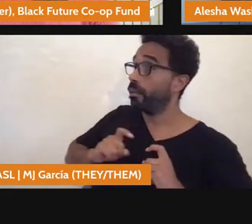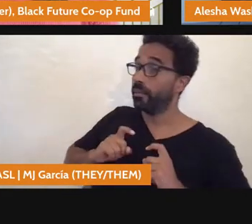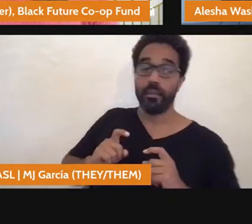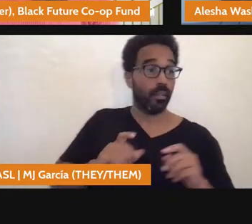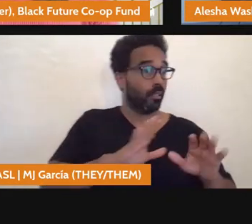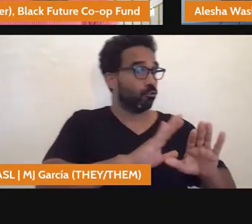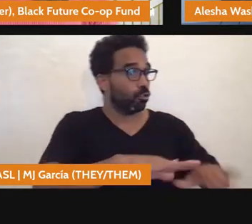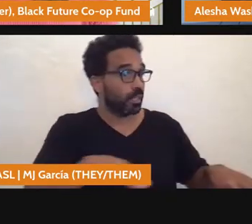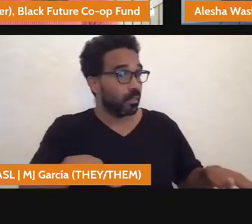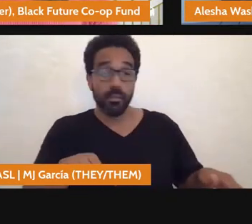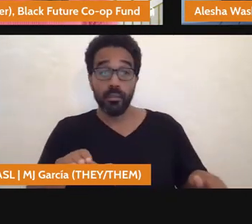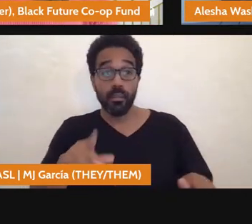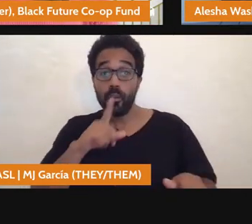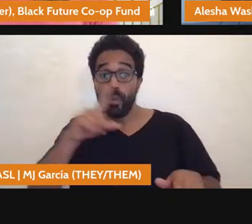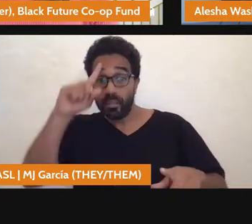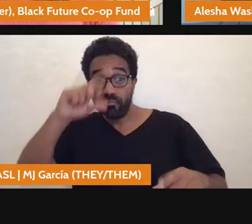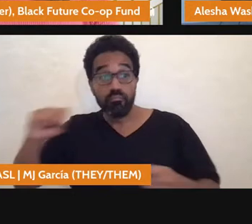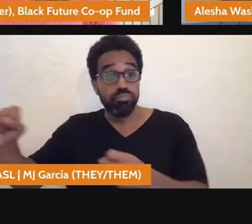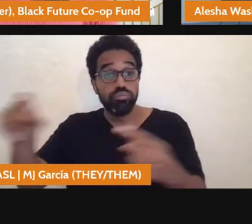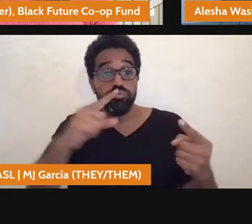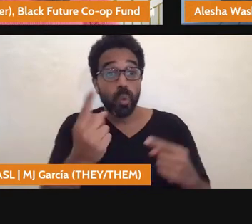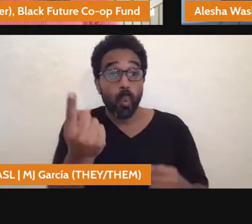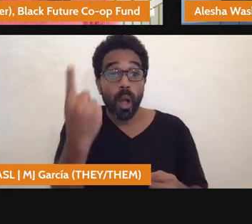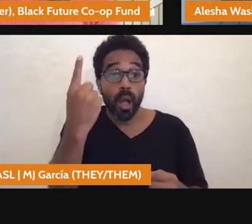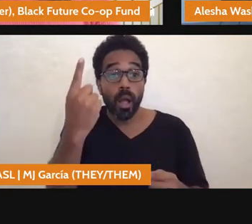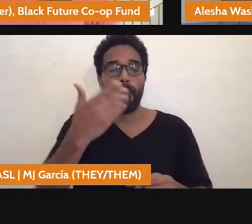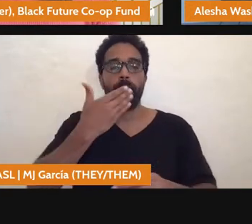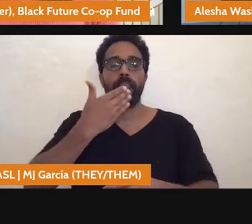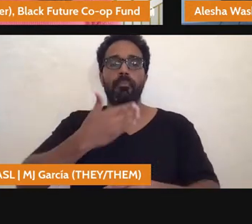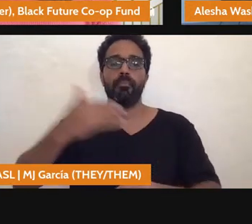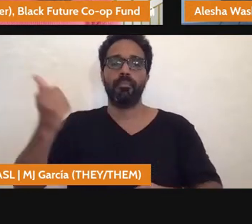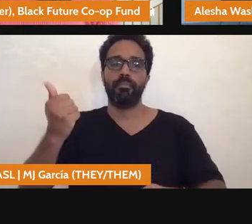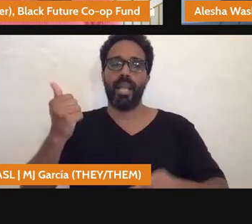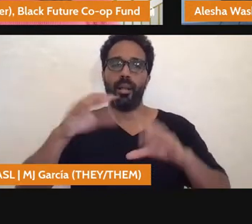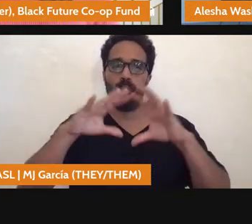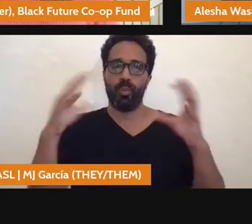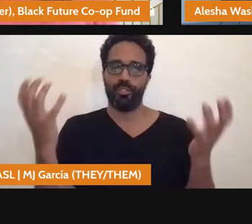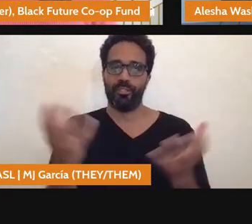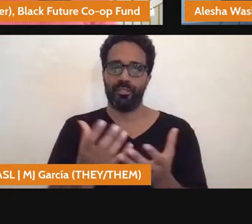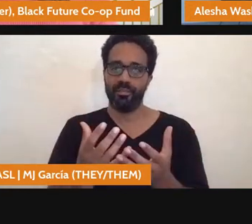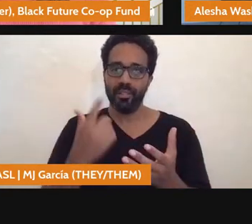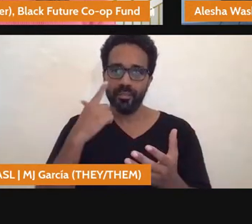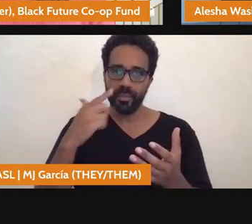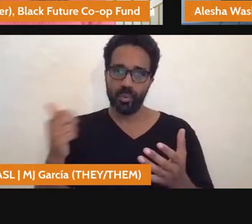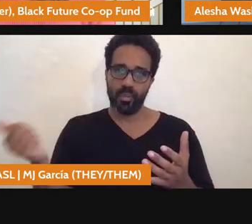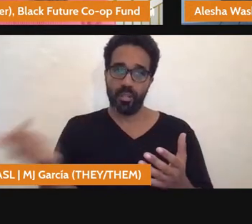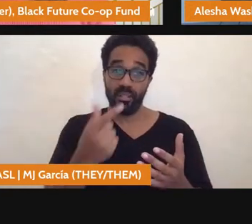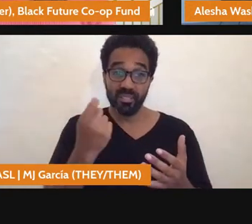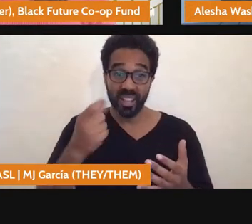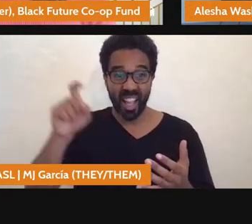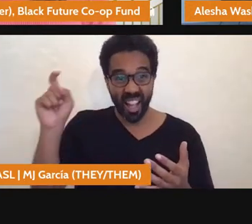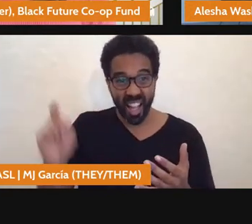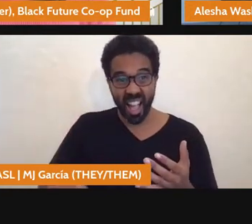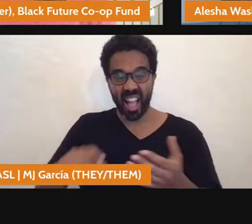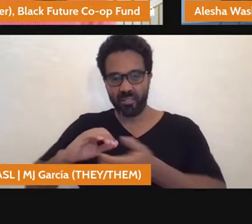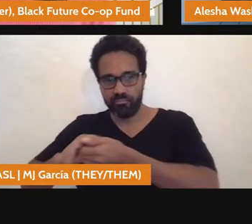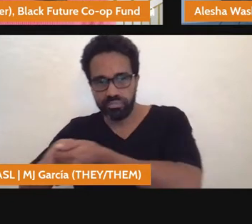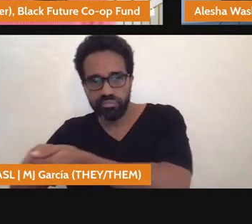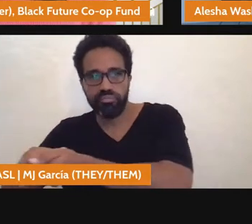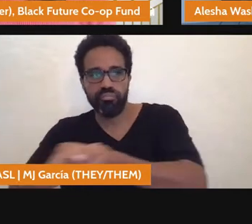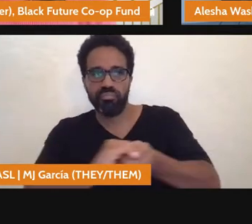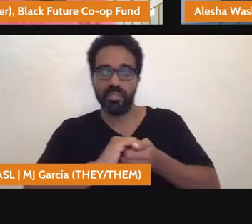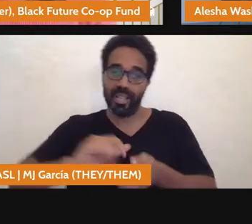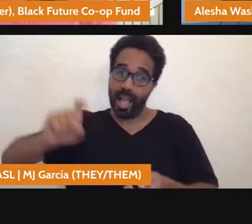world for all of us. And we're not going to get there unless we're all doing it together and we're listening to all the voices. And so it's